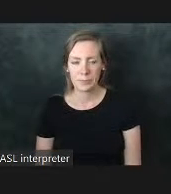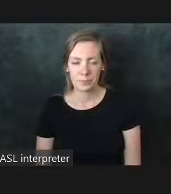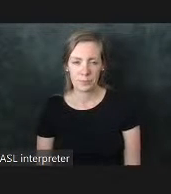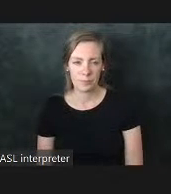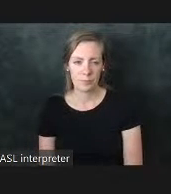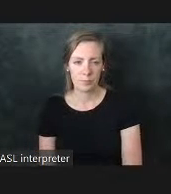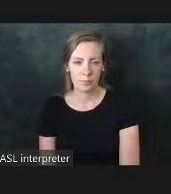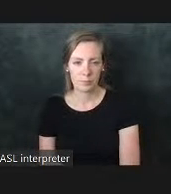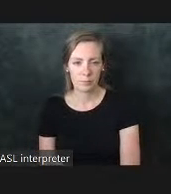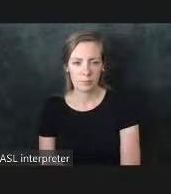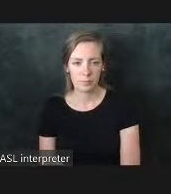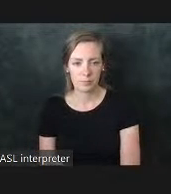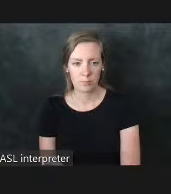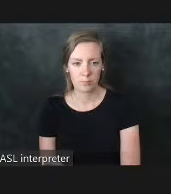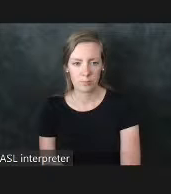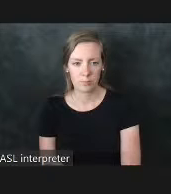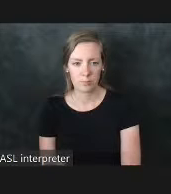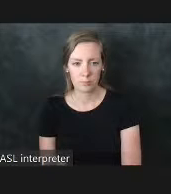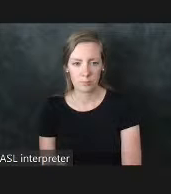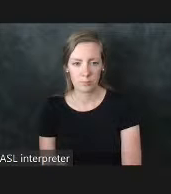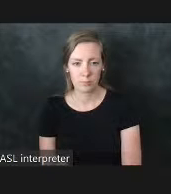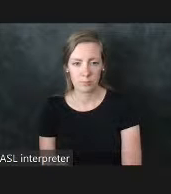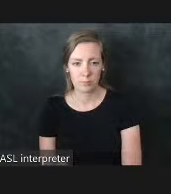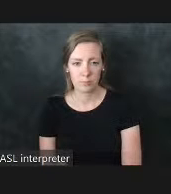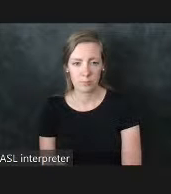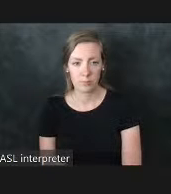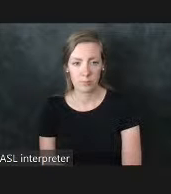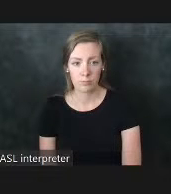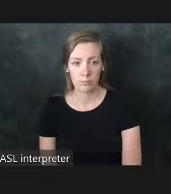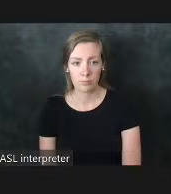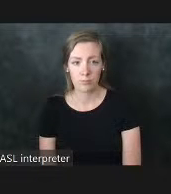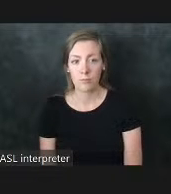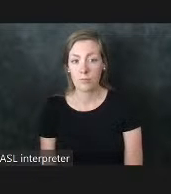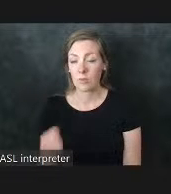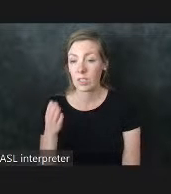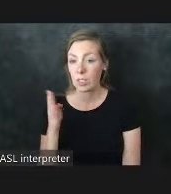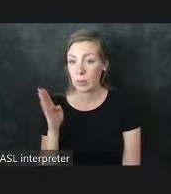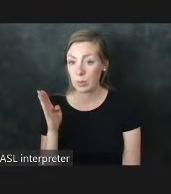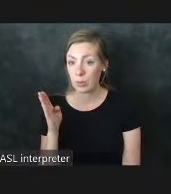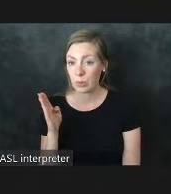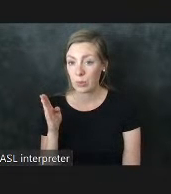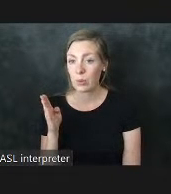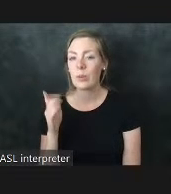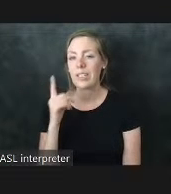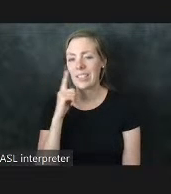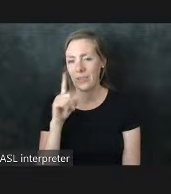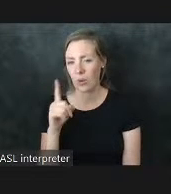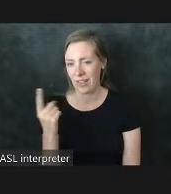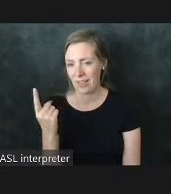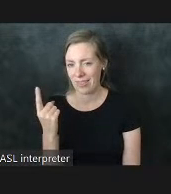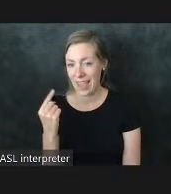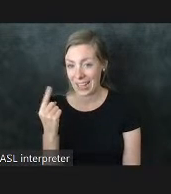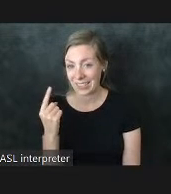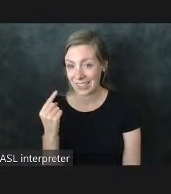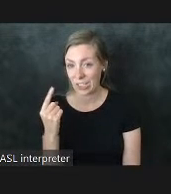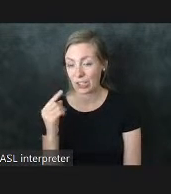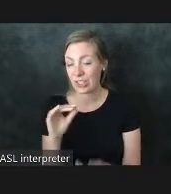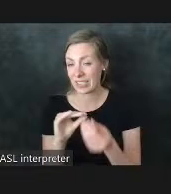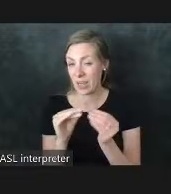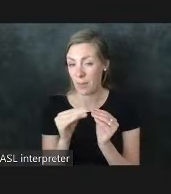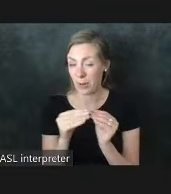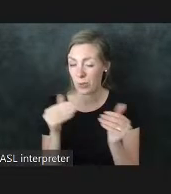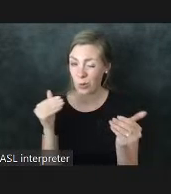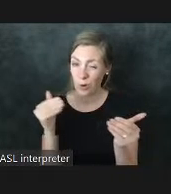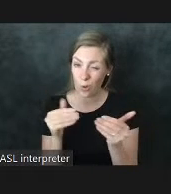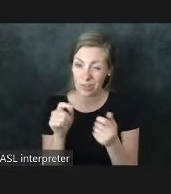And this blue line again is the storage Estamos last year at Lake Sonoma. And as you can see, we're almost at the exact same